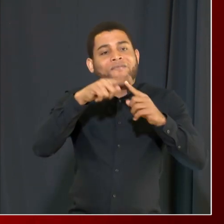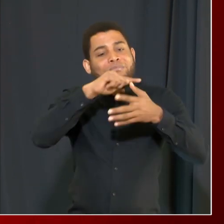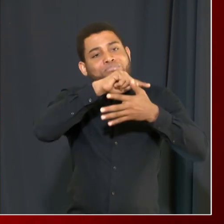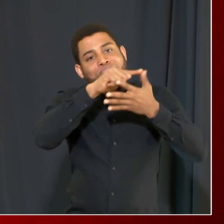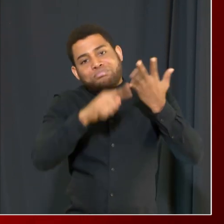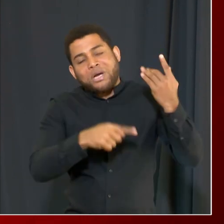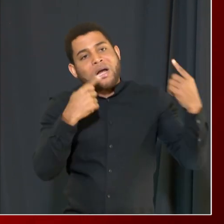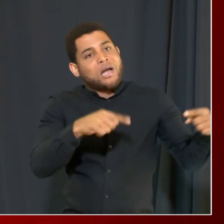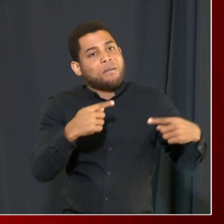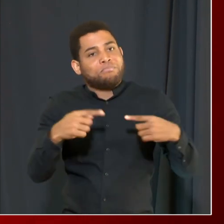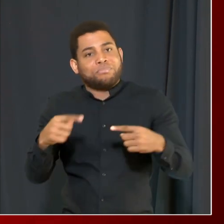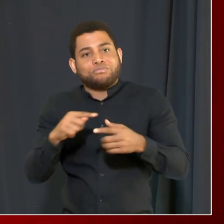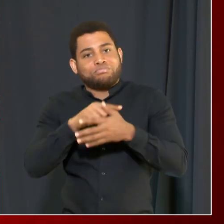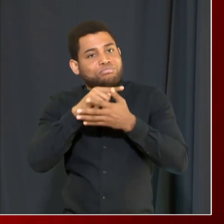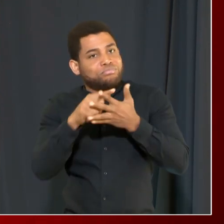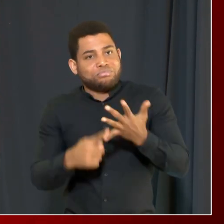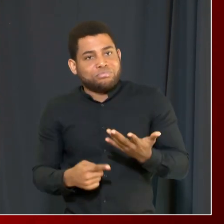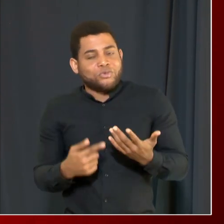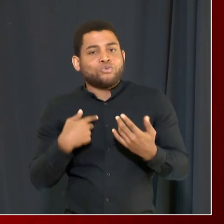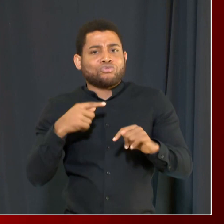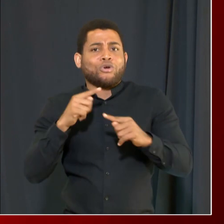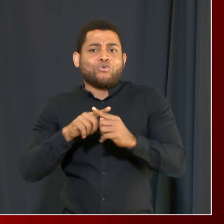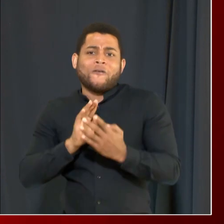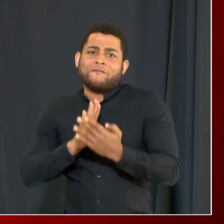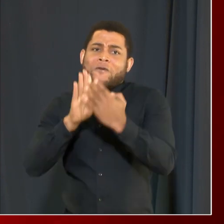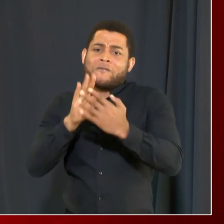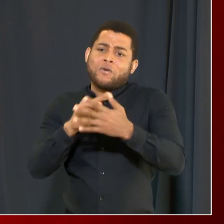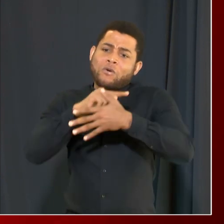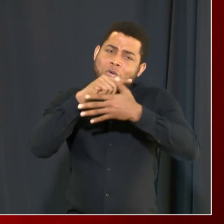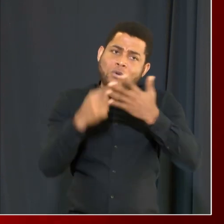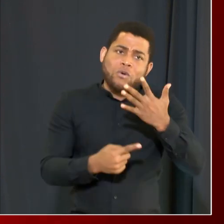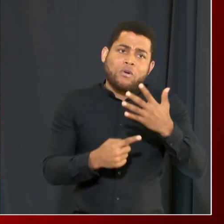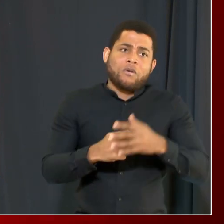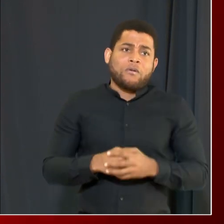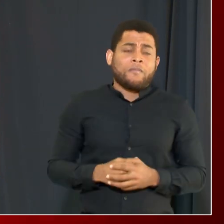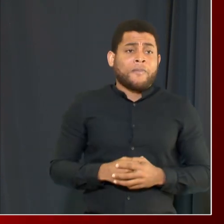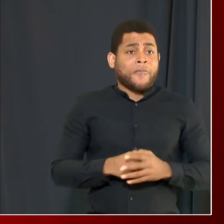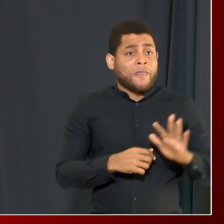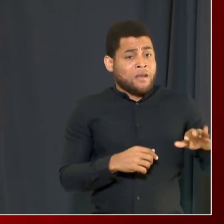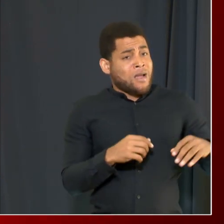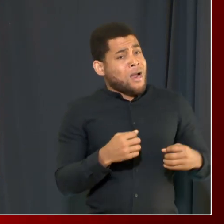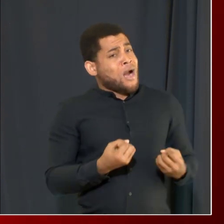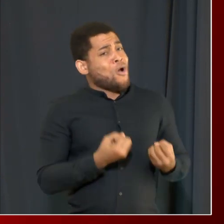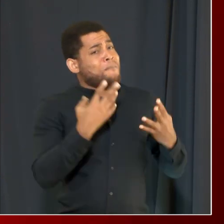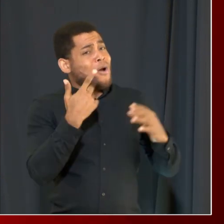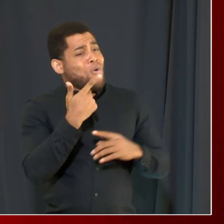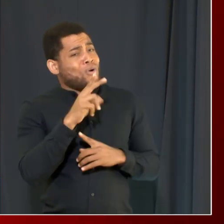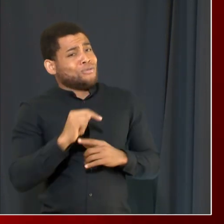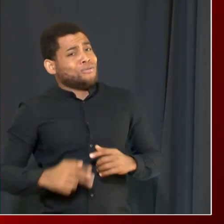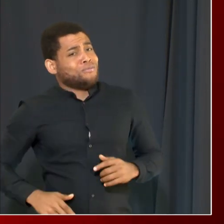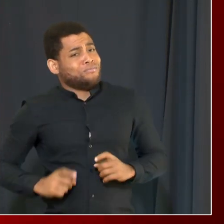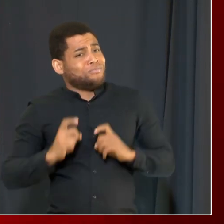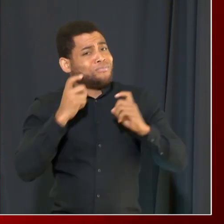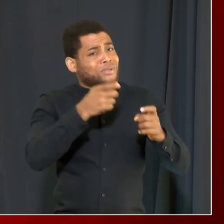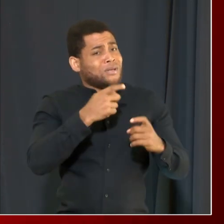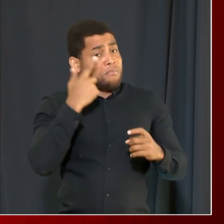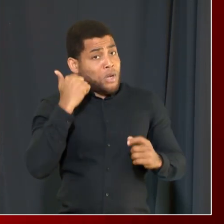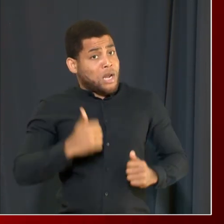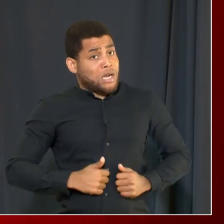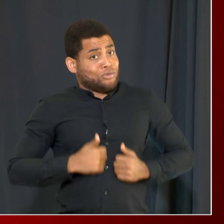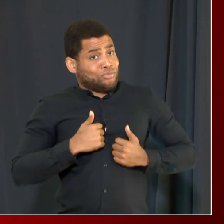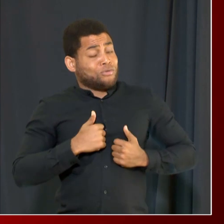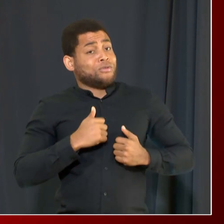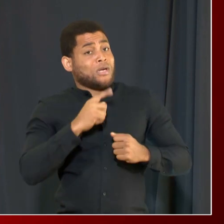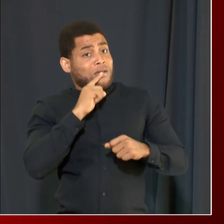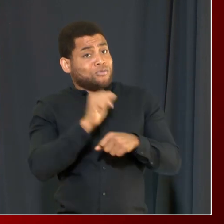concurrently. And then just to follow up on how many guns have actually been turned in because residents have tipped off since the program